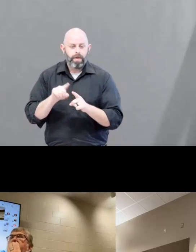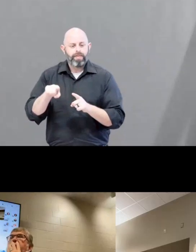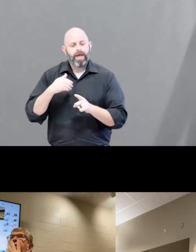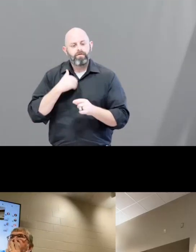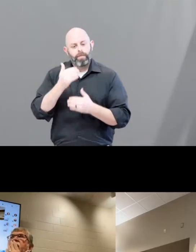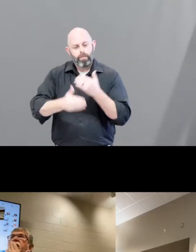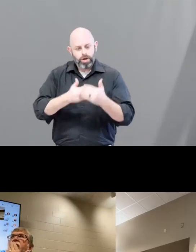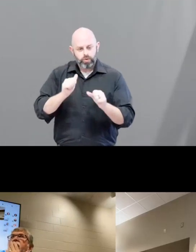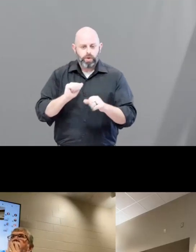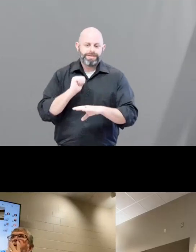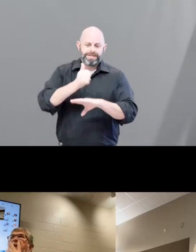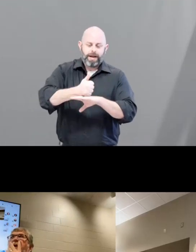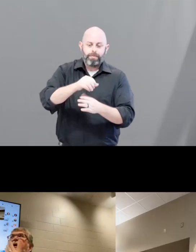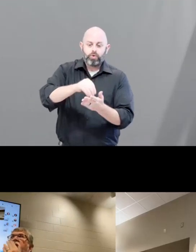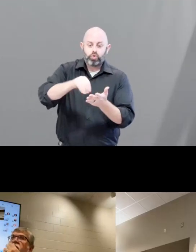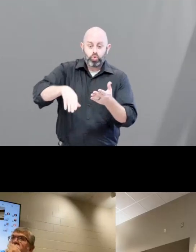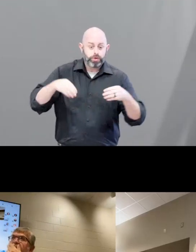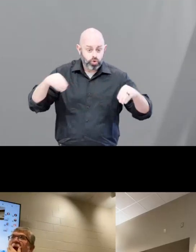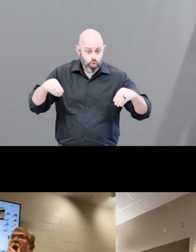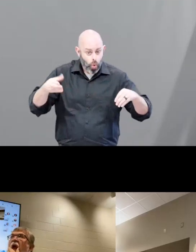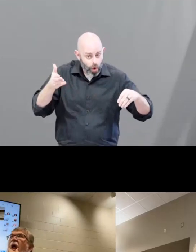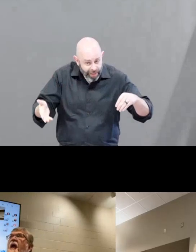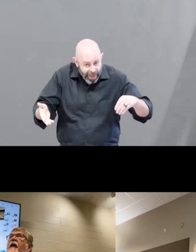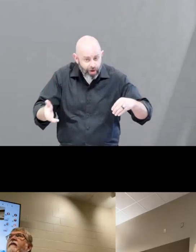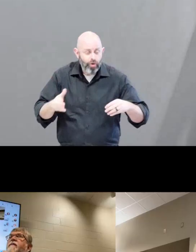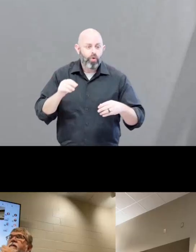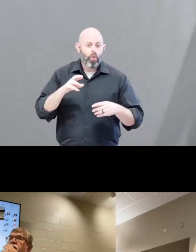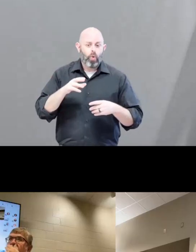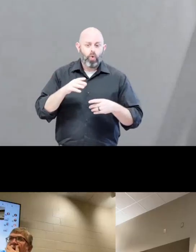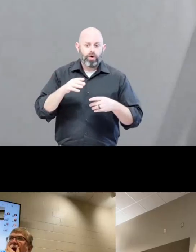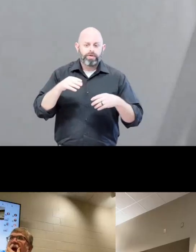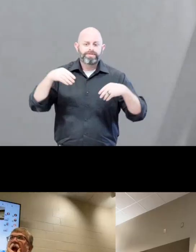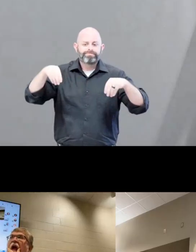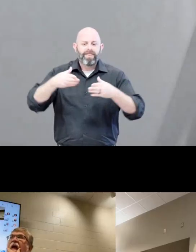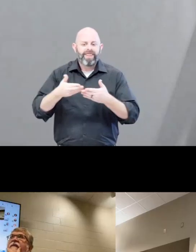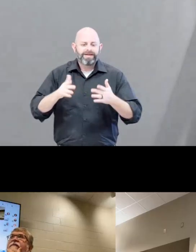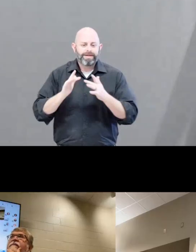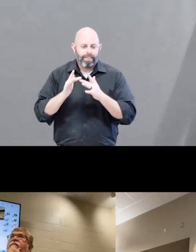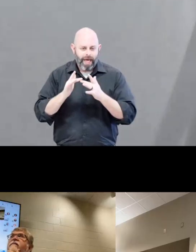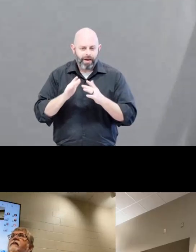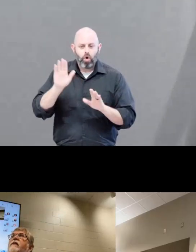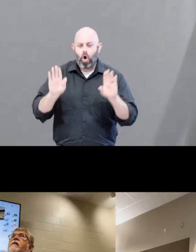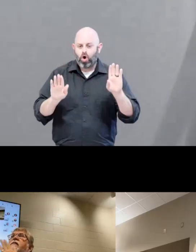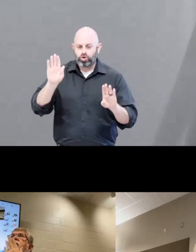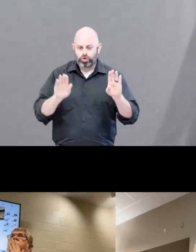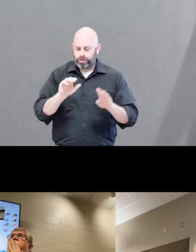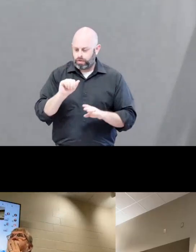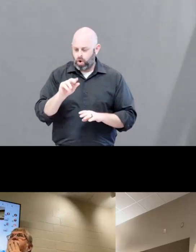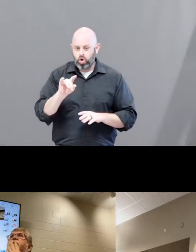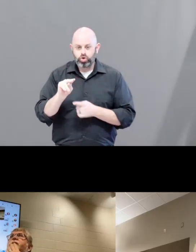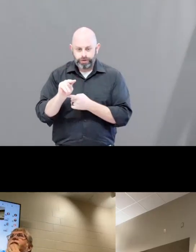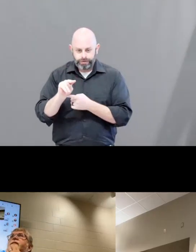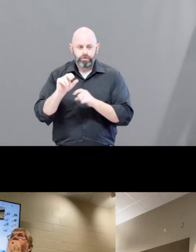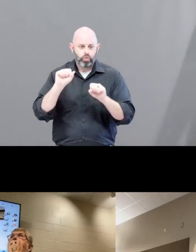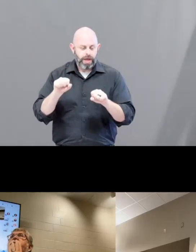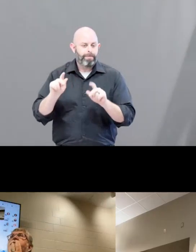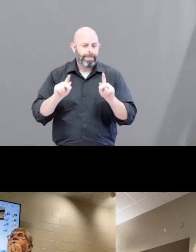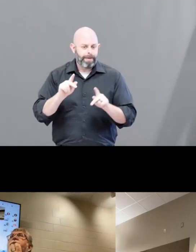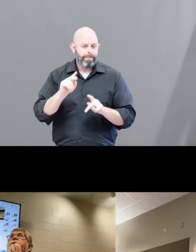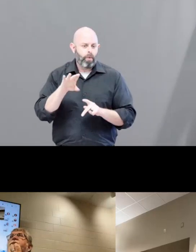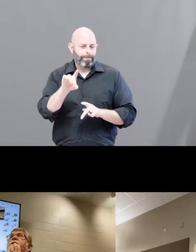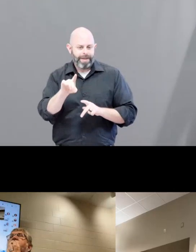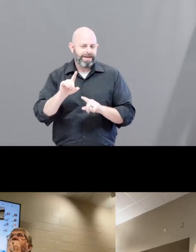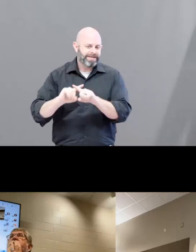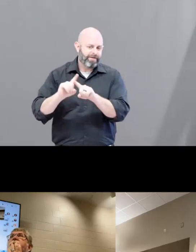process where you can set up a student store or a school store online, an auction site where you can have people